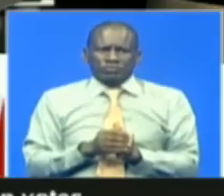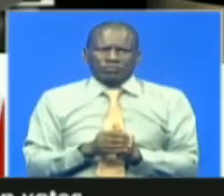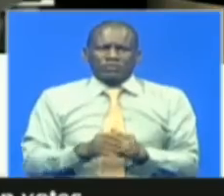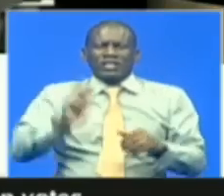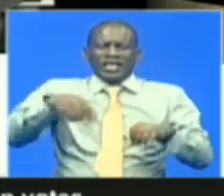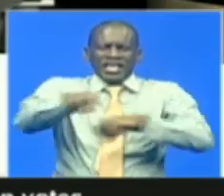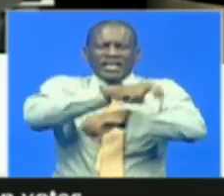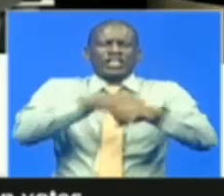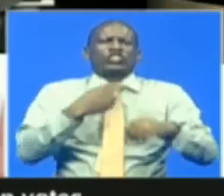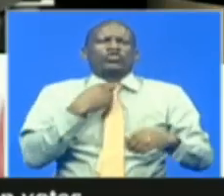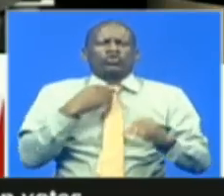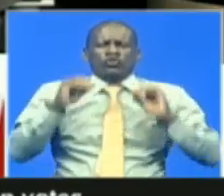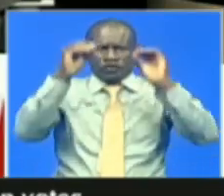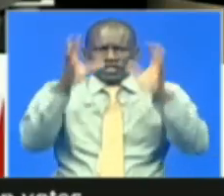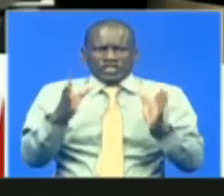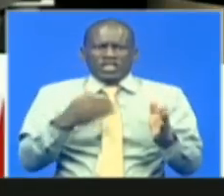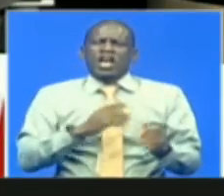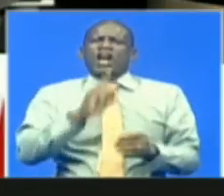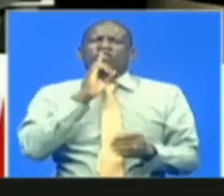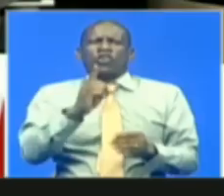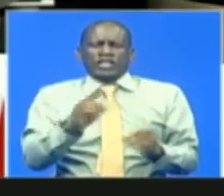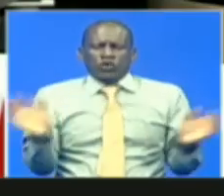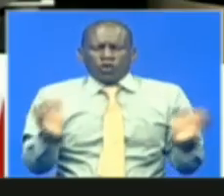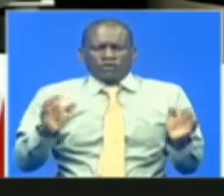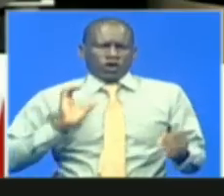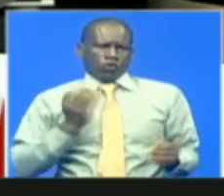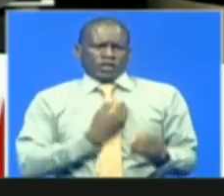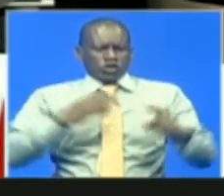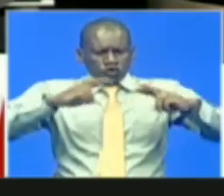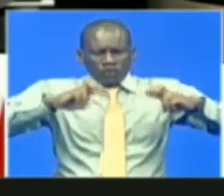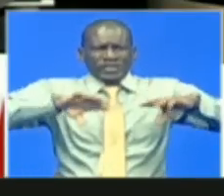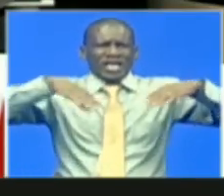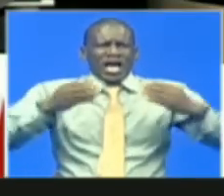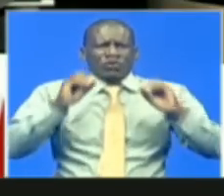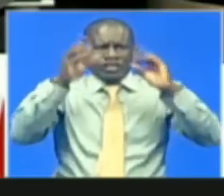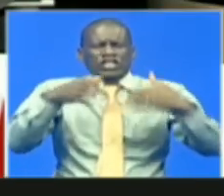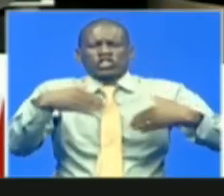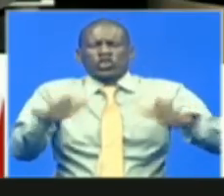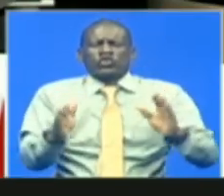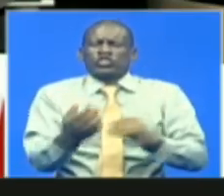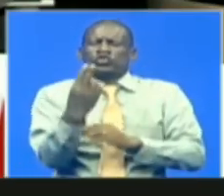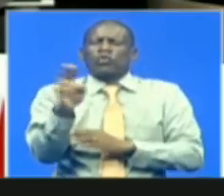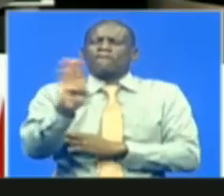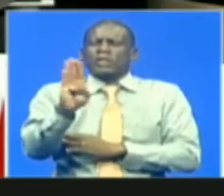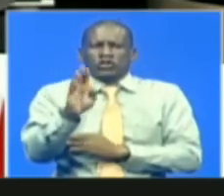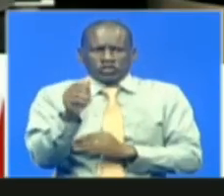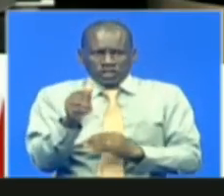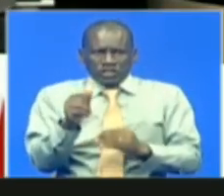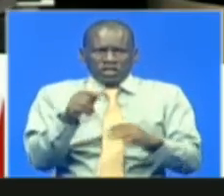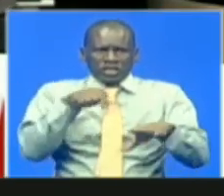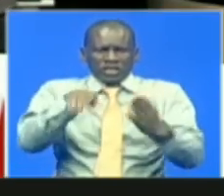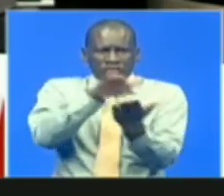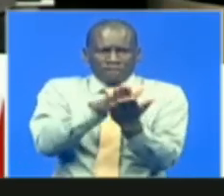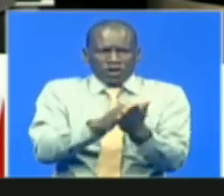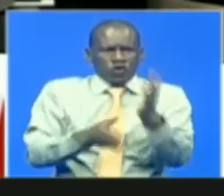The Kenya National Union of Teachers has instructed its welfare committee to investigate how teachers lost 2 billion shillings to a bank